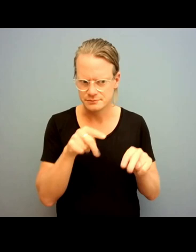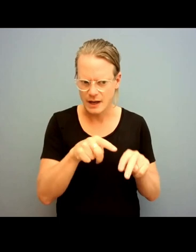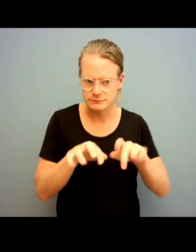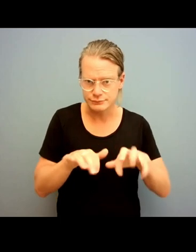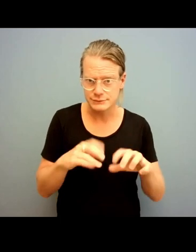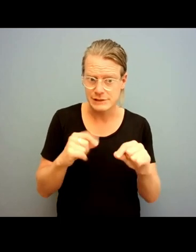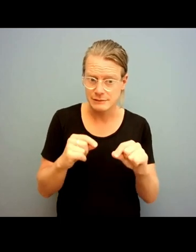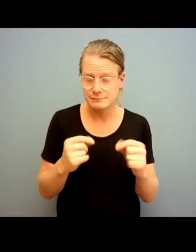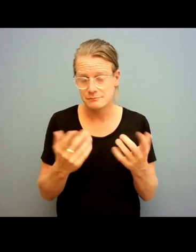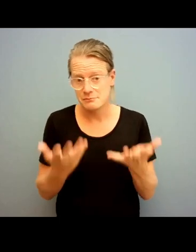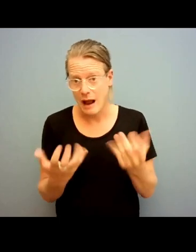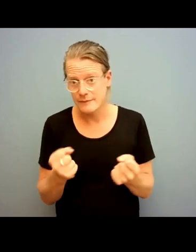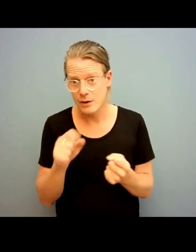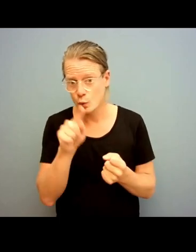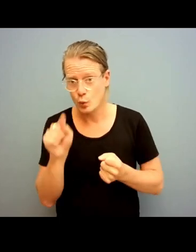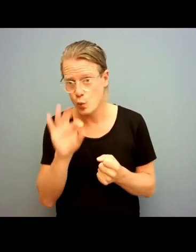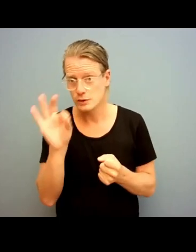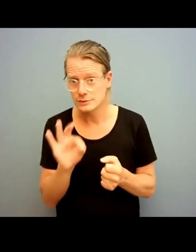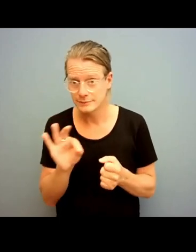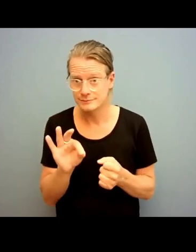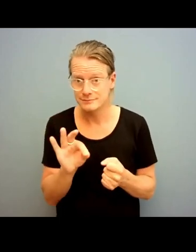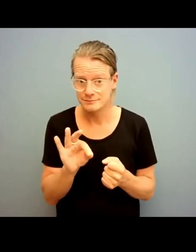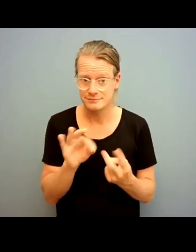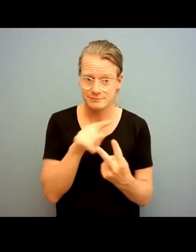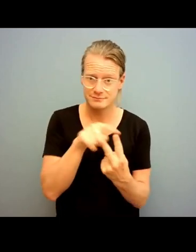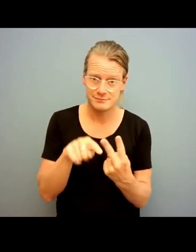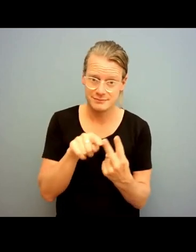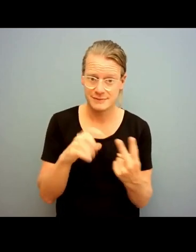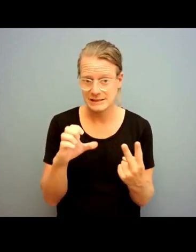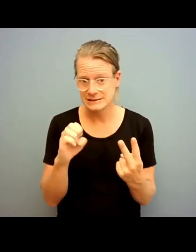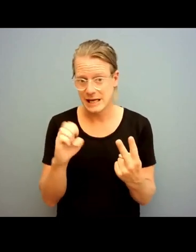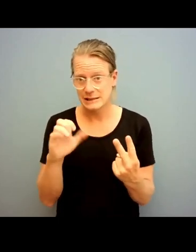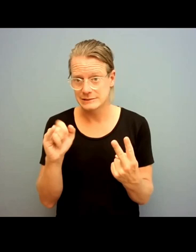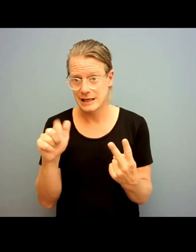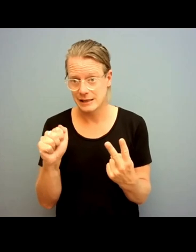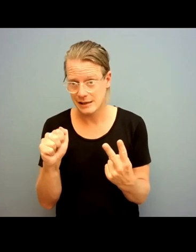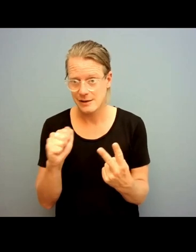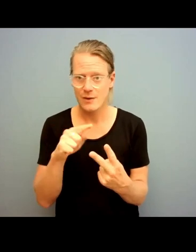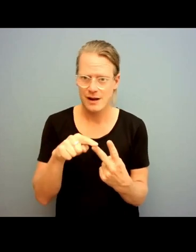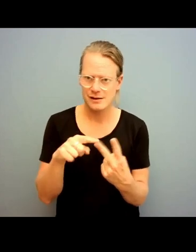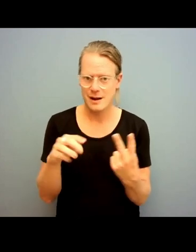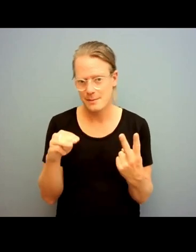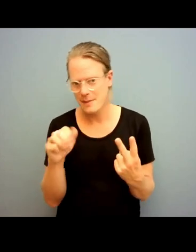Maria. And there are no questions here.